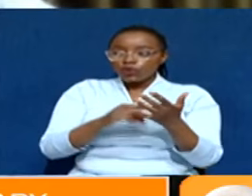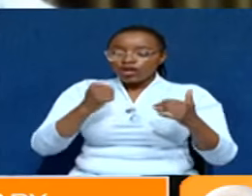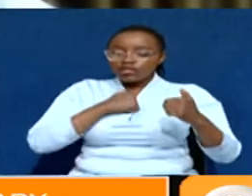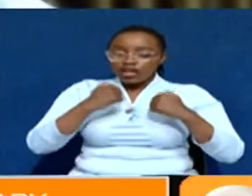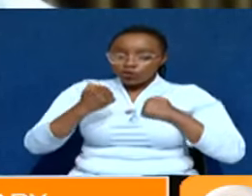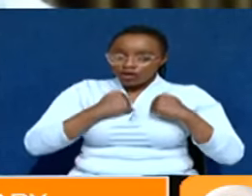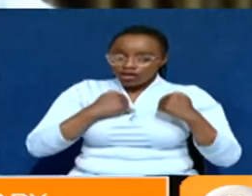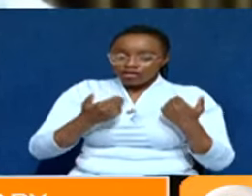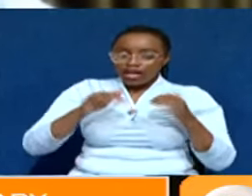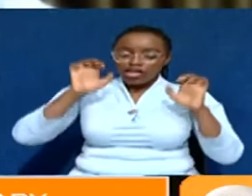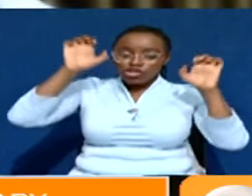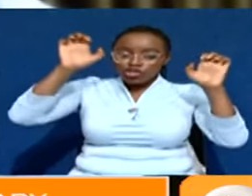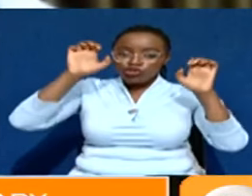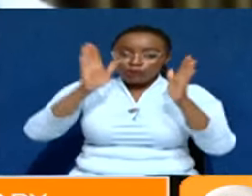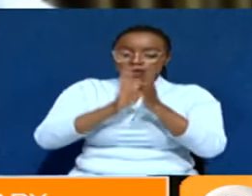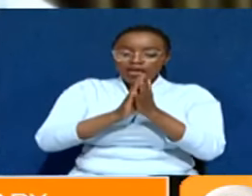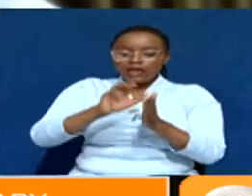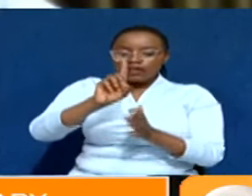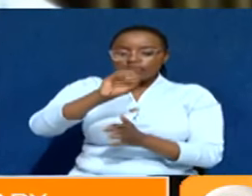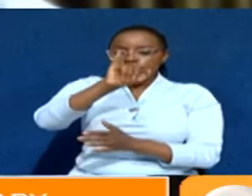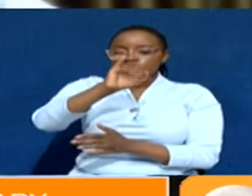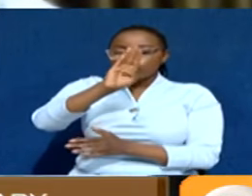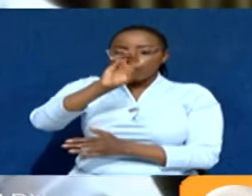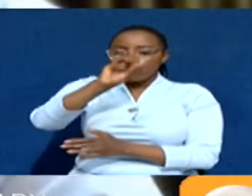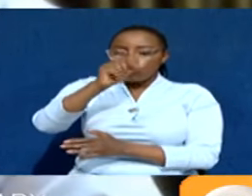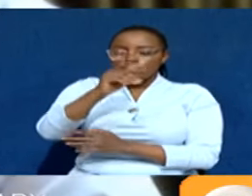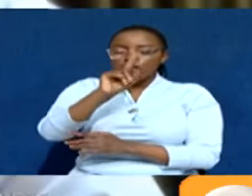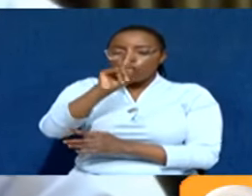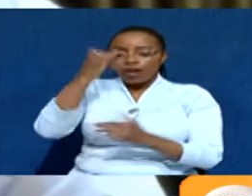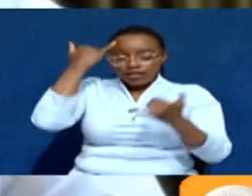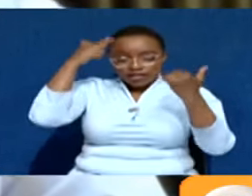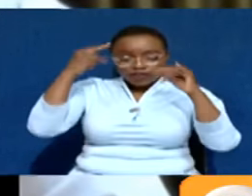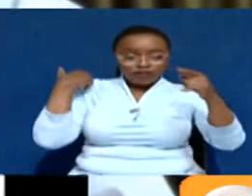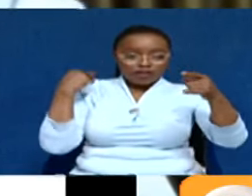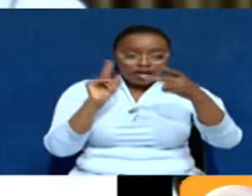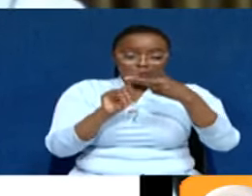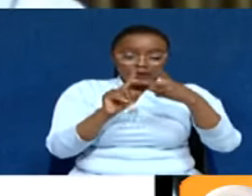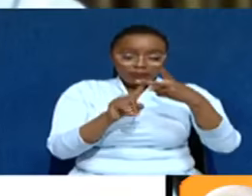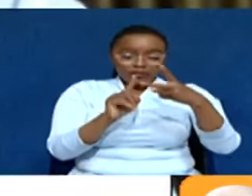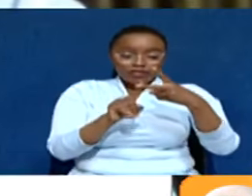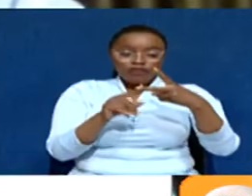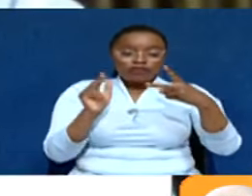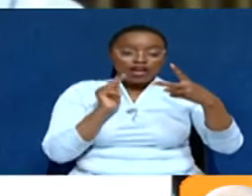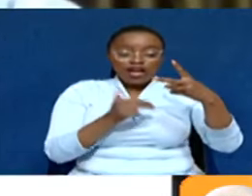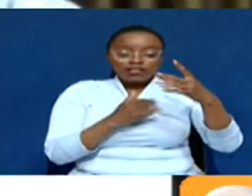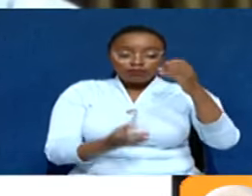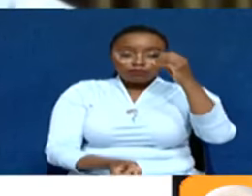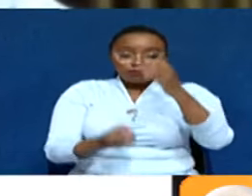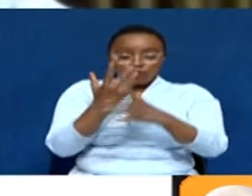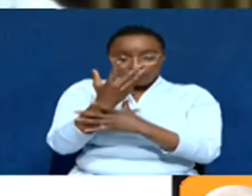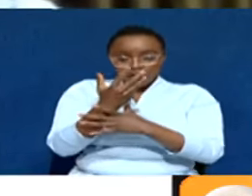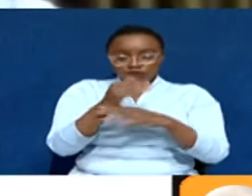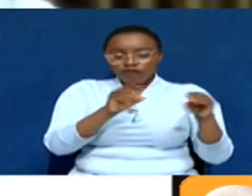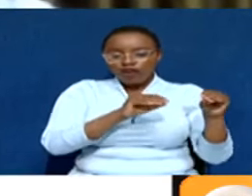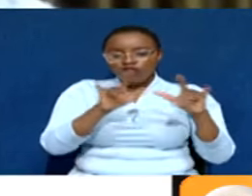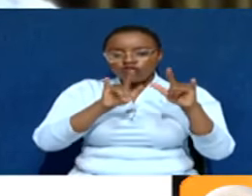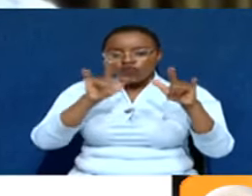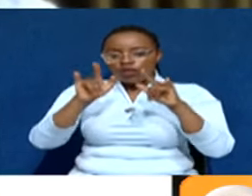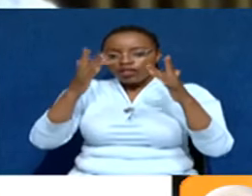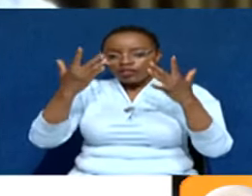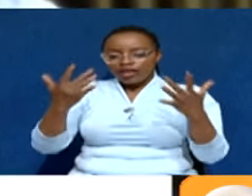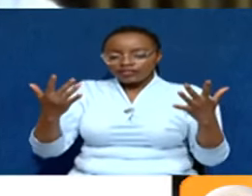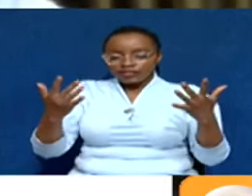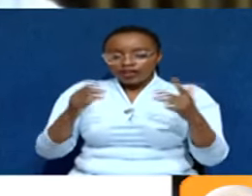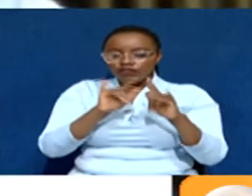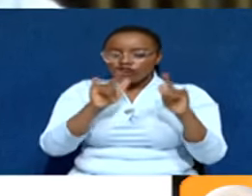Rwanda, Ethiopia, and Djibouti. That is one initiative. Two, Chair, we are coming up with Migrant Workers Welfare